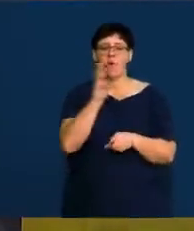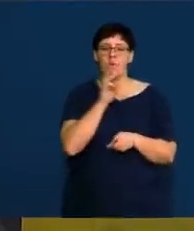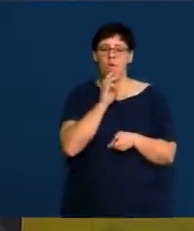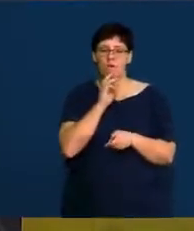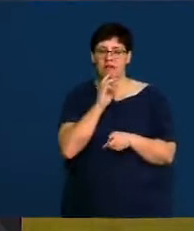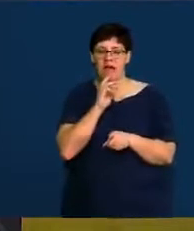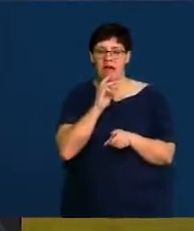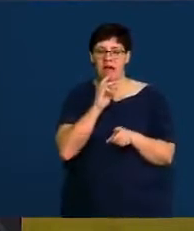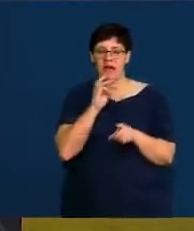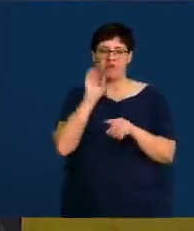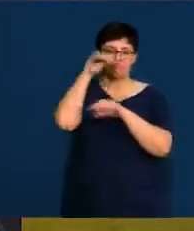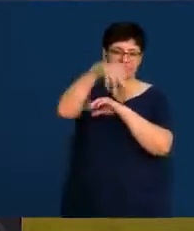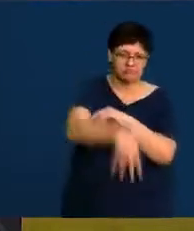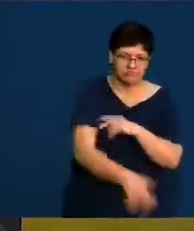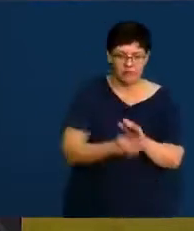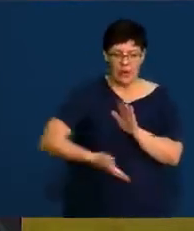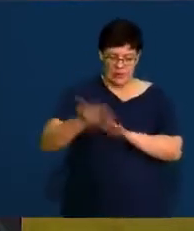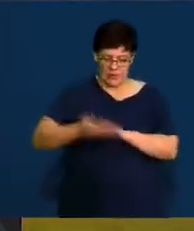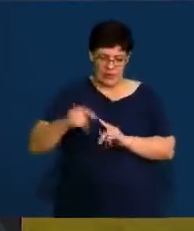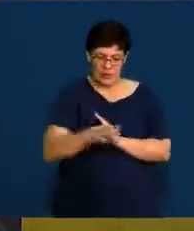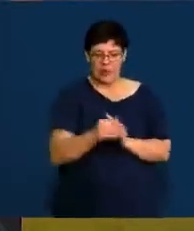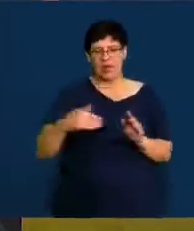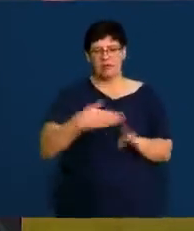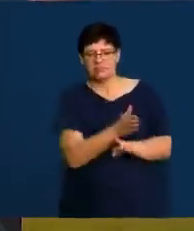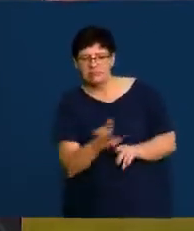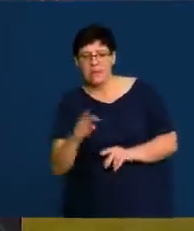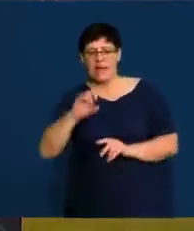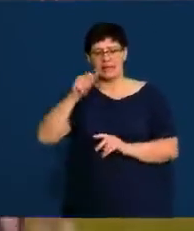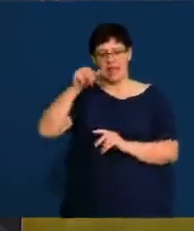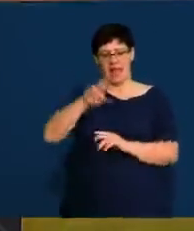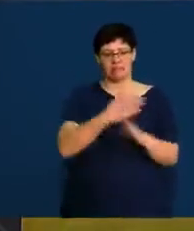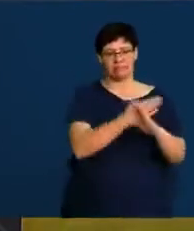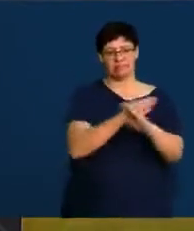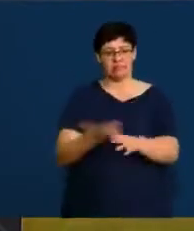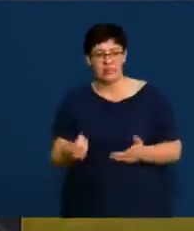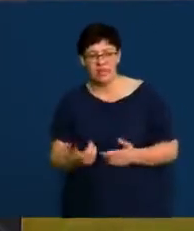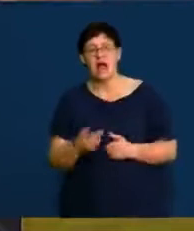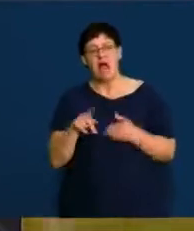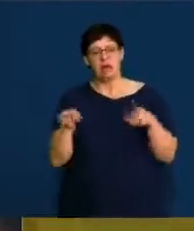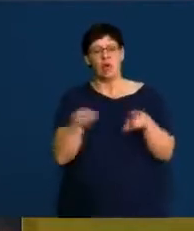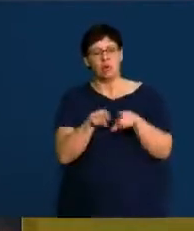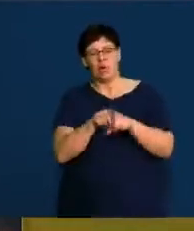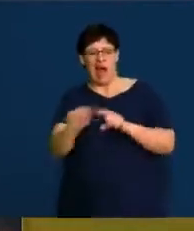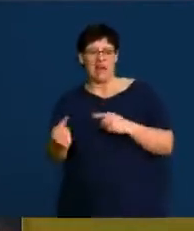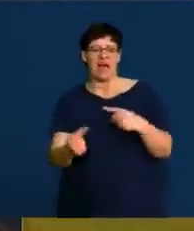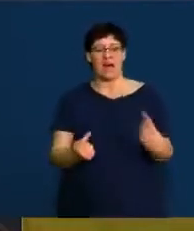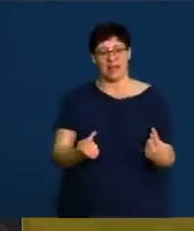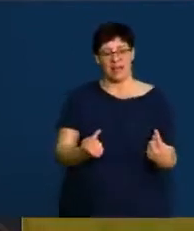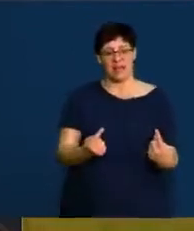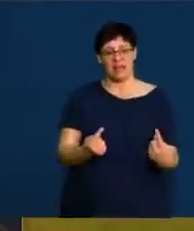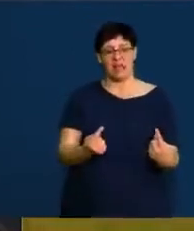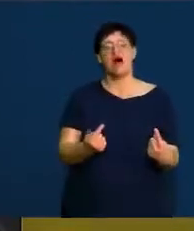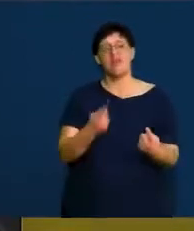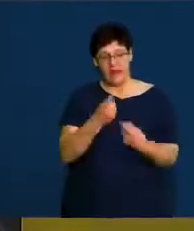waterfalls, rapids, meanders, as we discussed in paper 1, and various others that